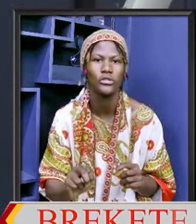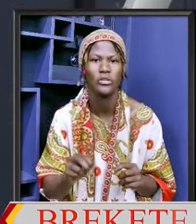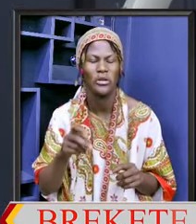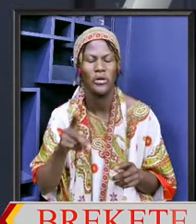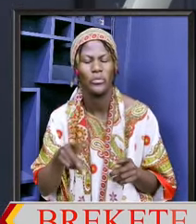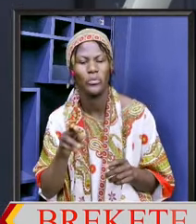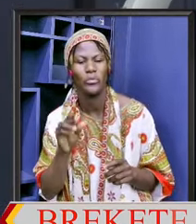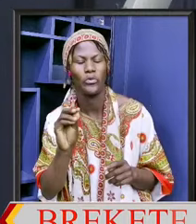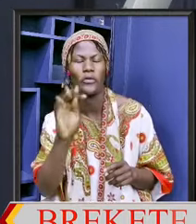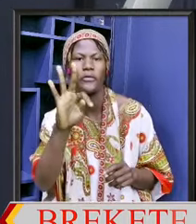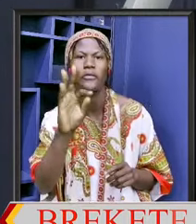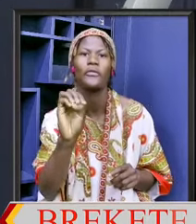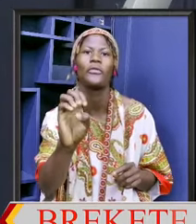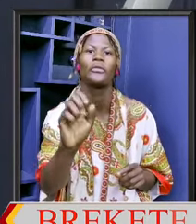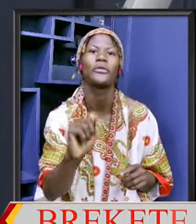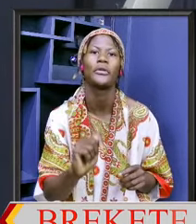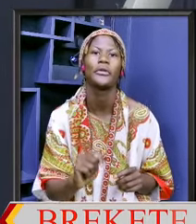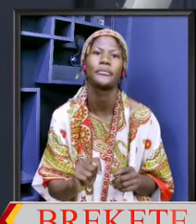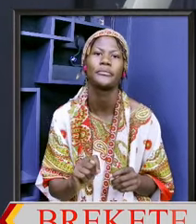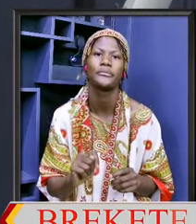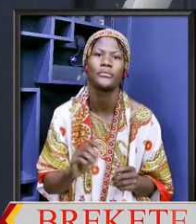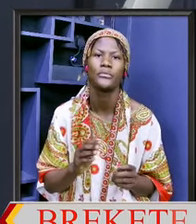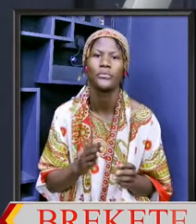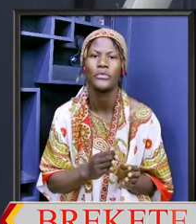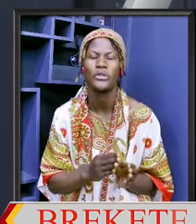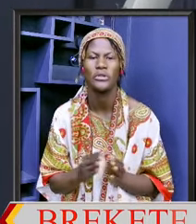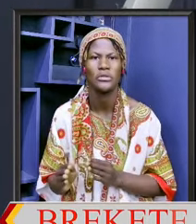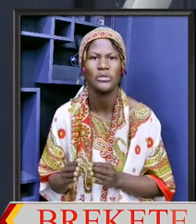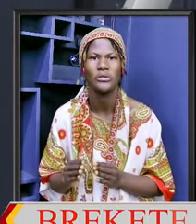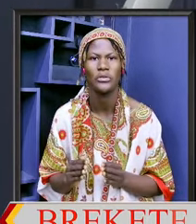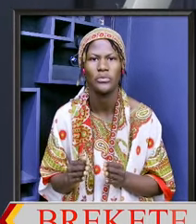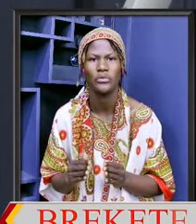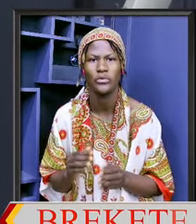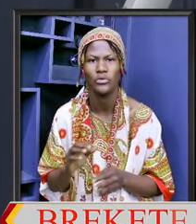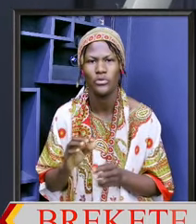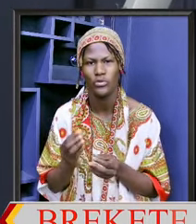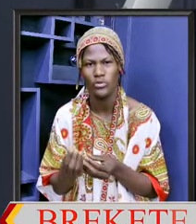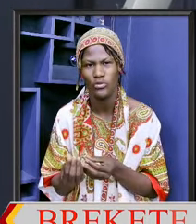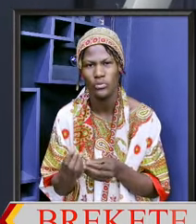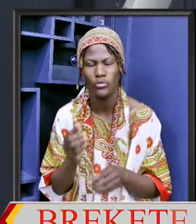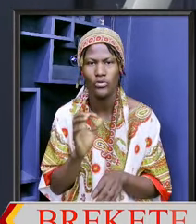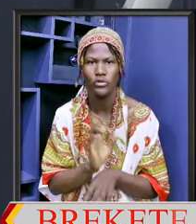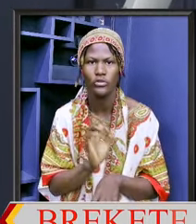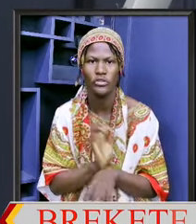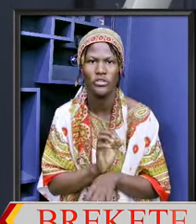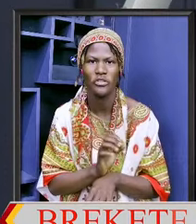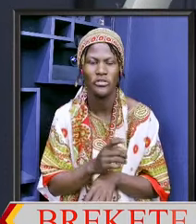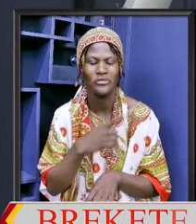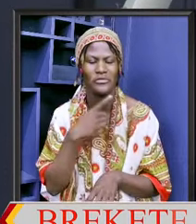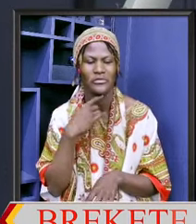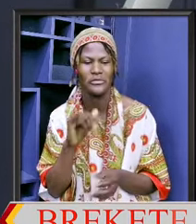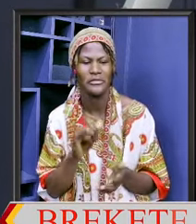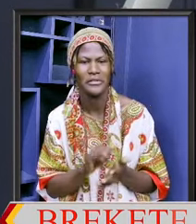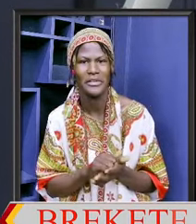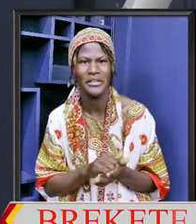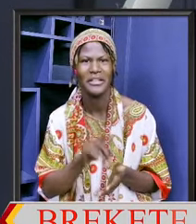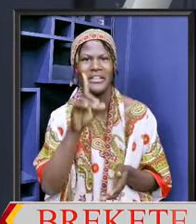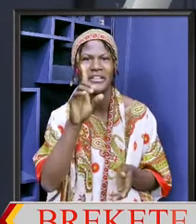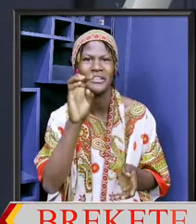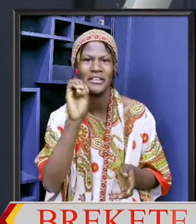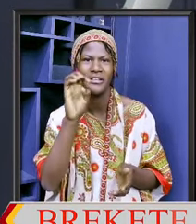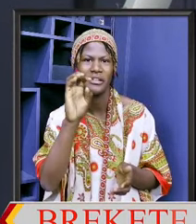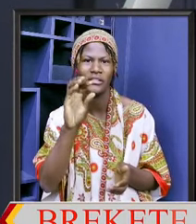prophetess, some serve, they go one small church, a small branch, he don't become deacon.